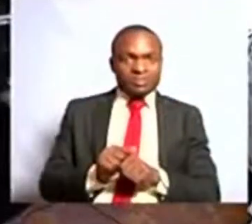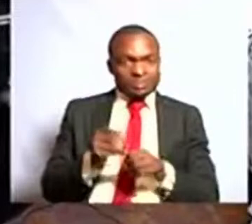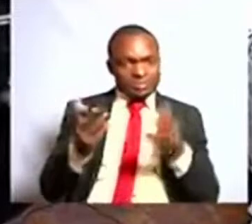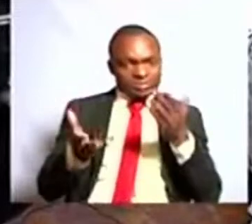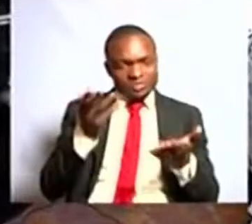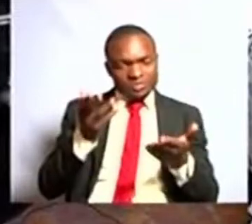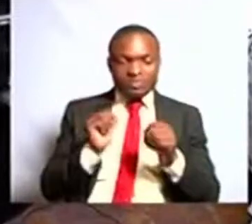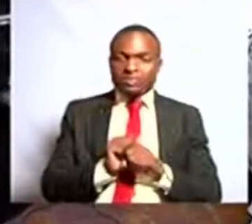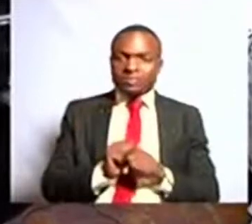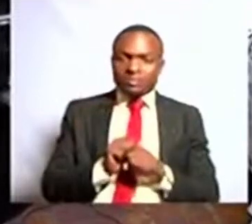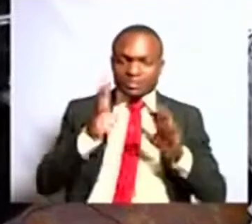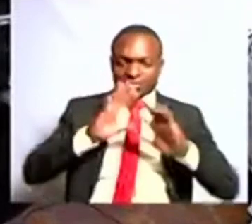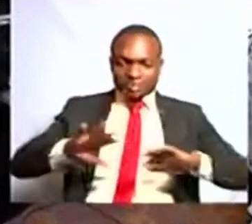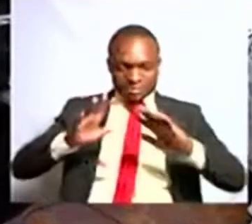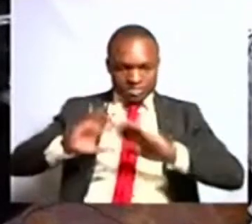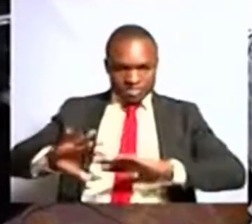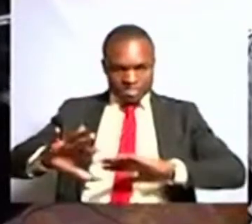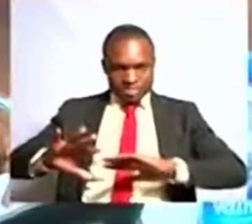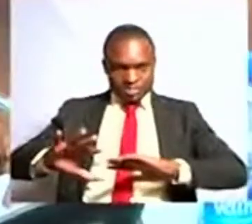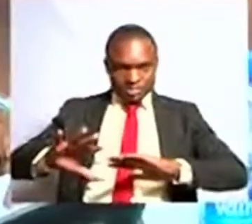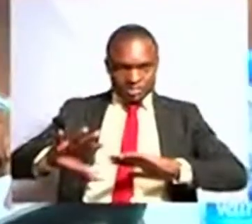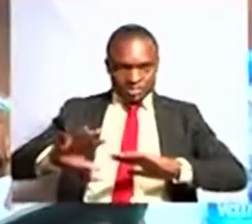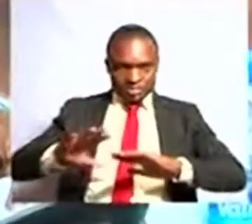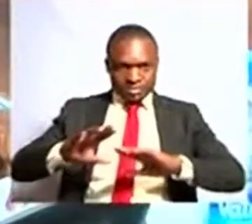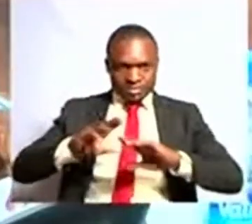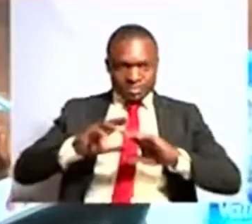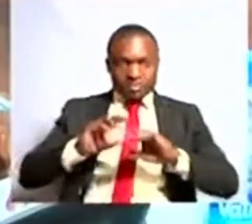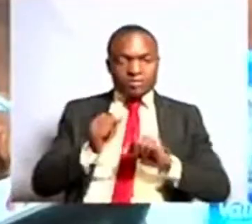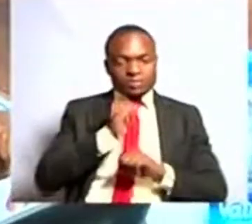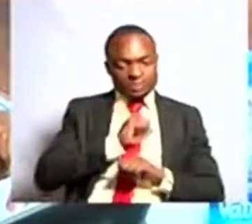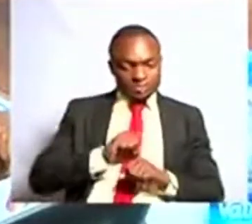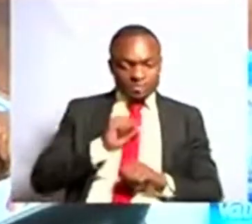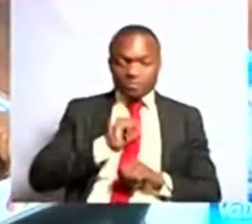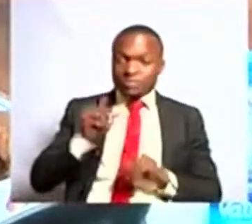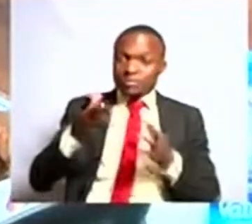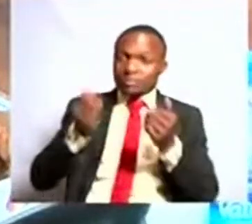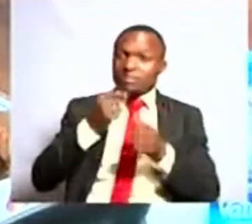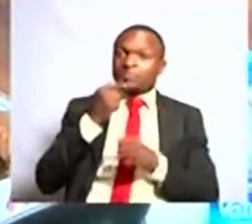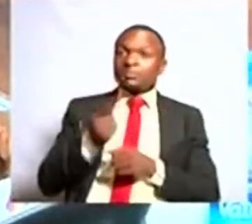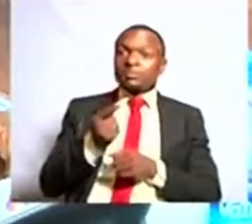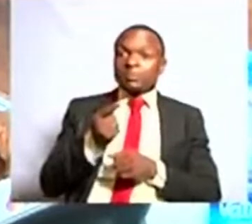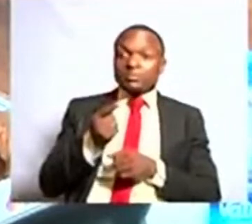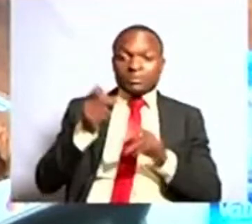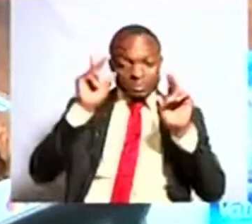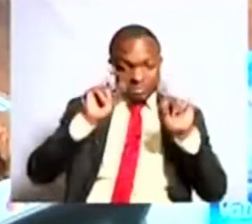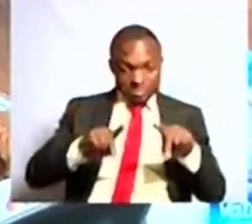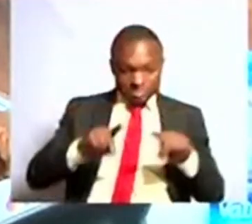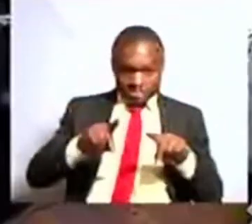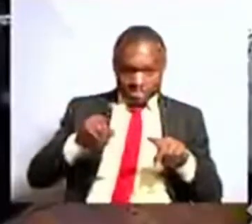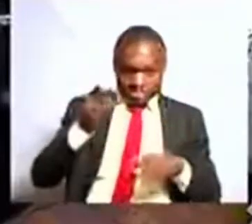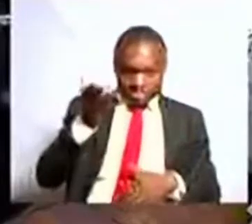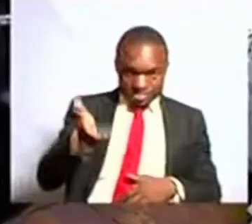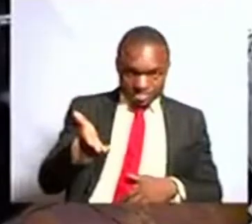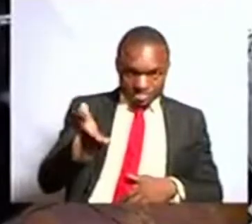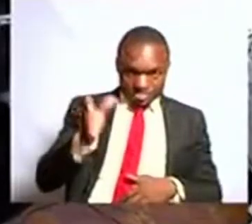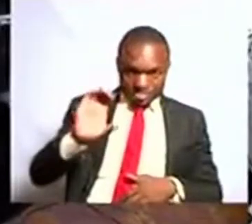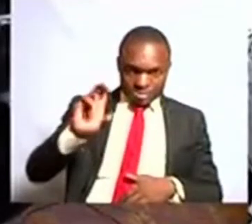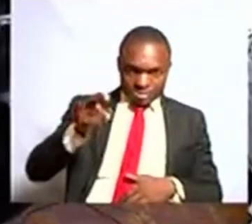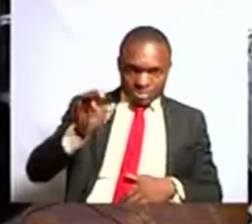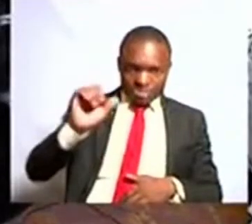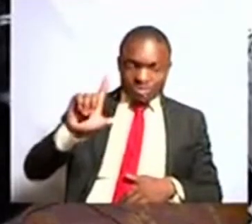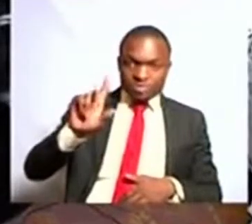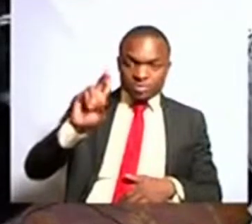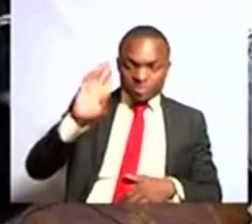Maybe honorable member. Sorry, honorable member. Okay. I should mention I was personally there in Chiluvi.